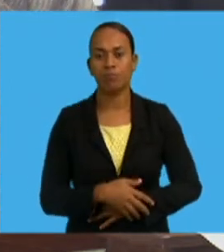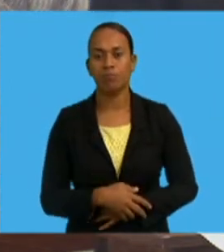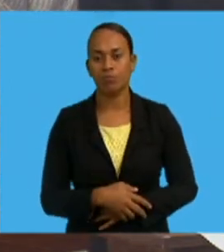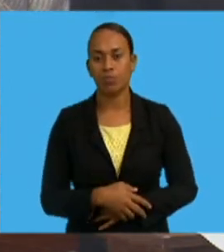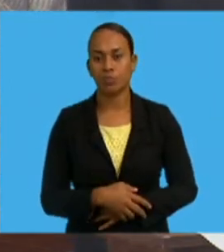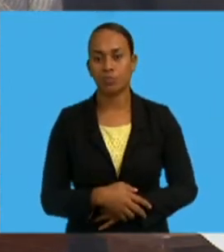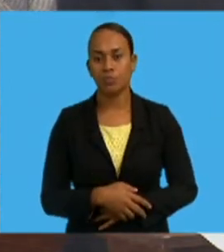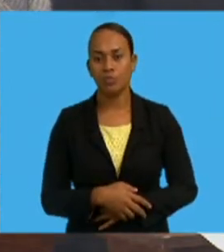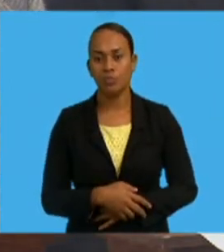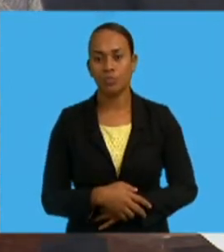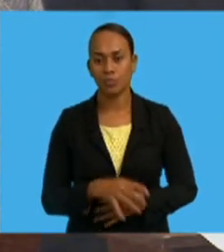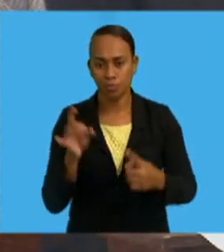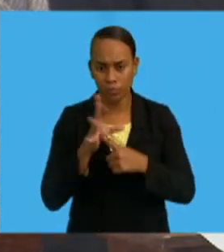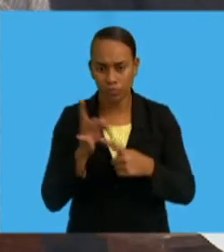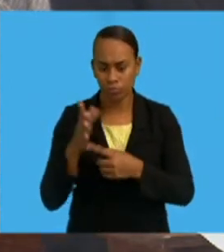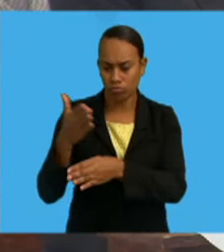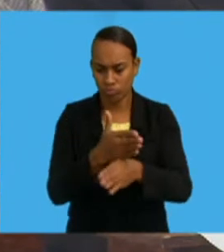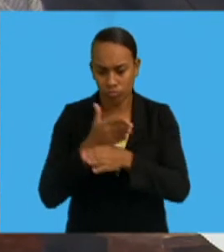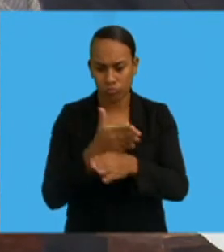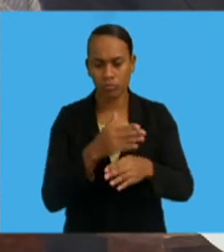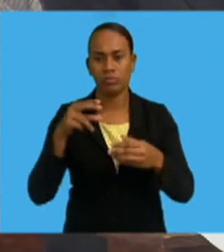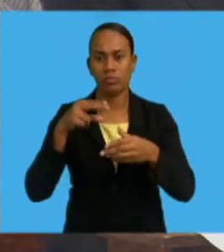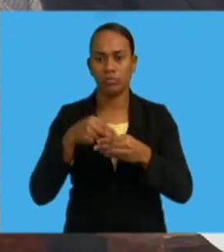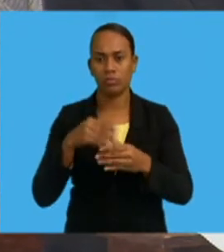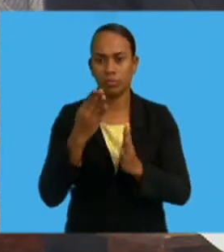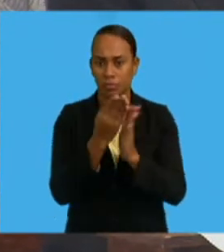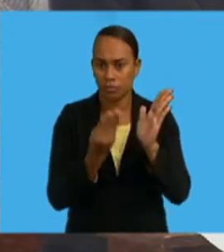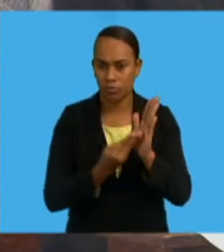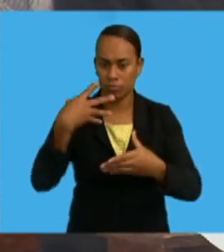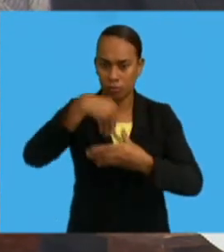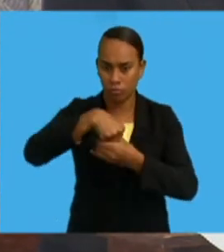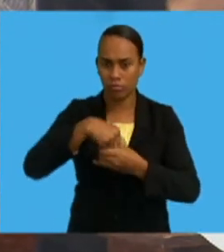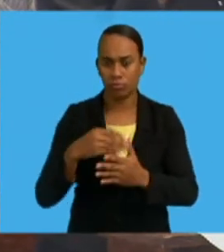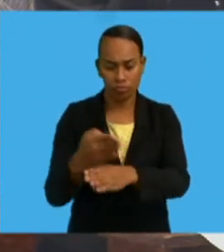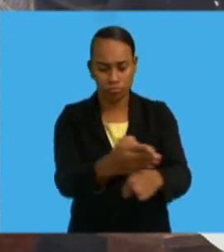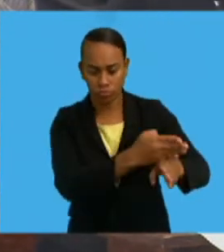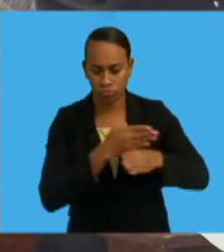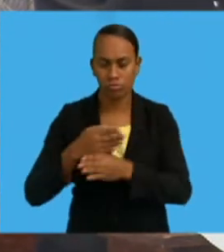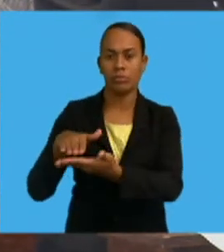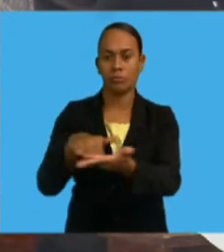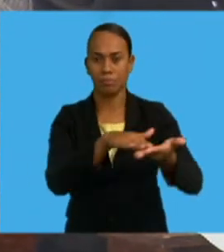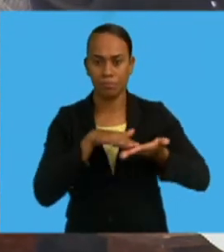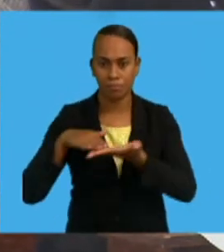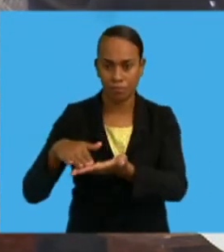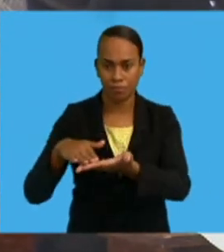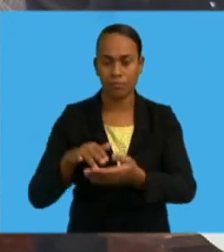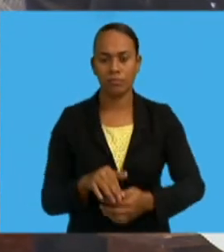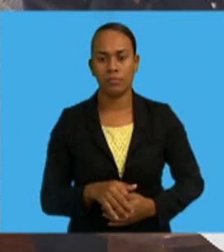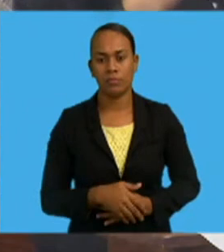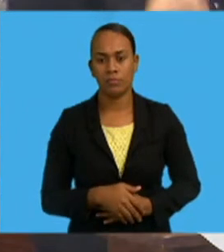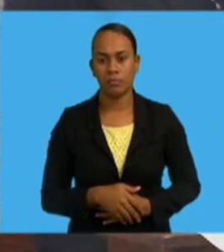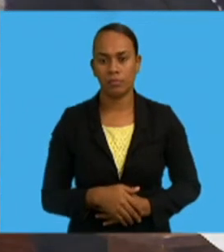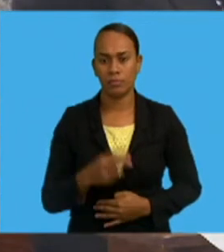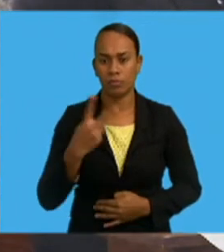work, and work with this budget will enable us to sustain and grow. The total sum allocated to public health services in the 2017